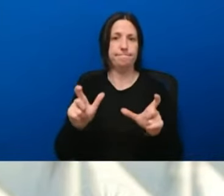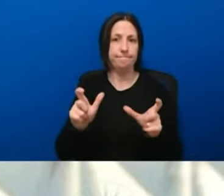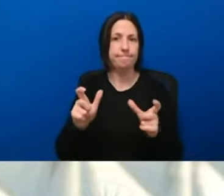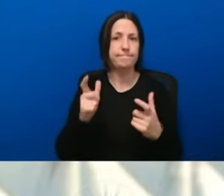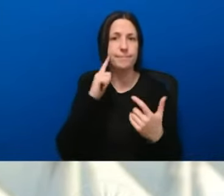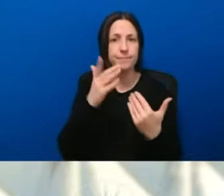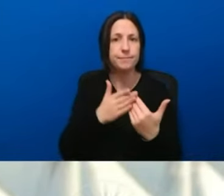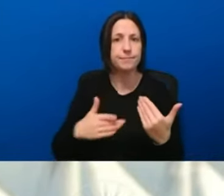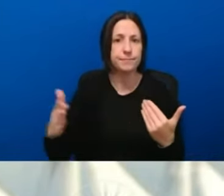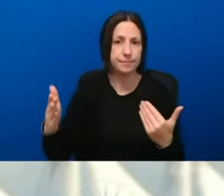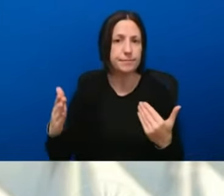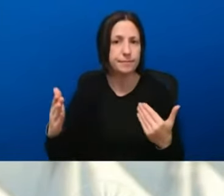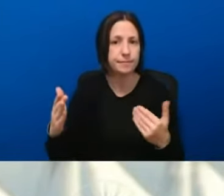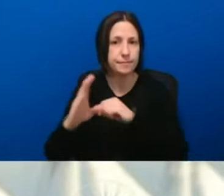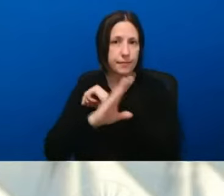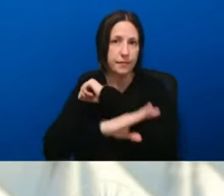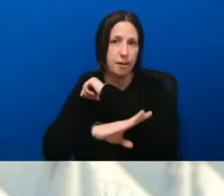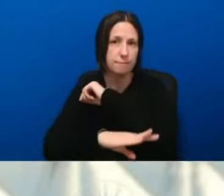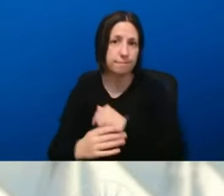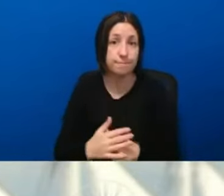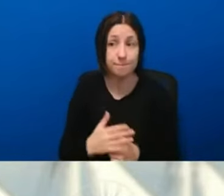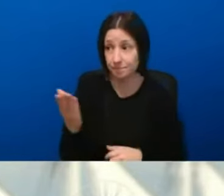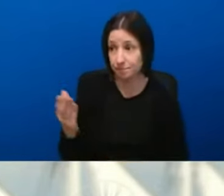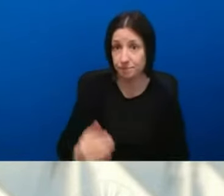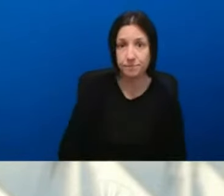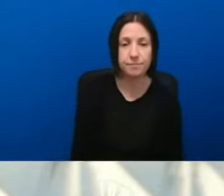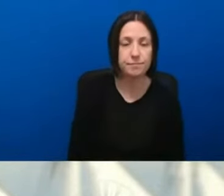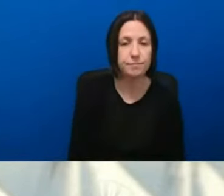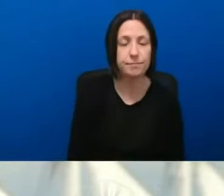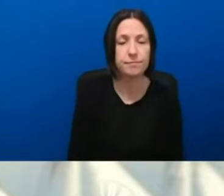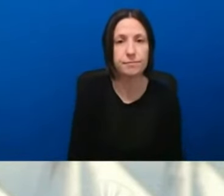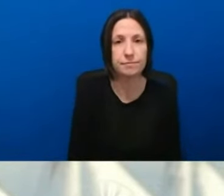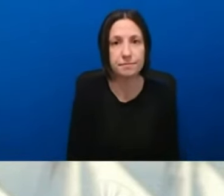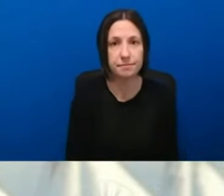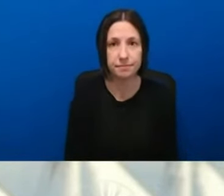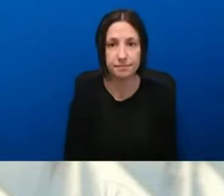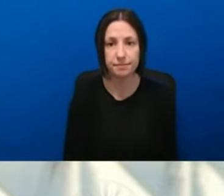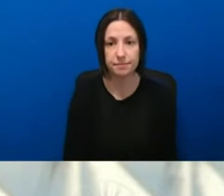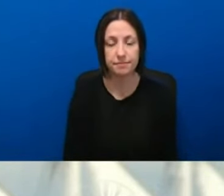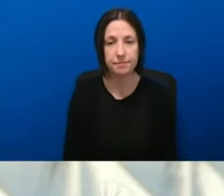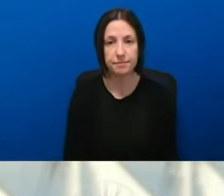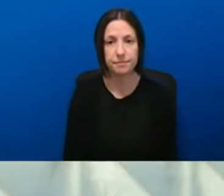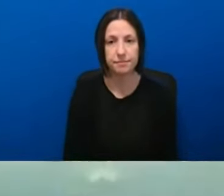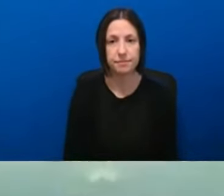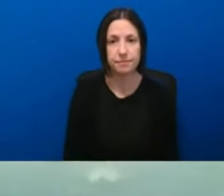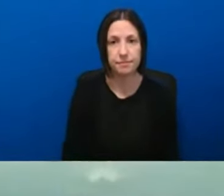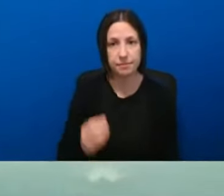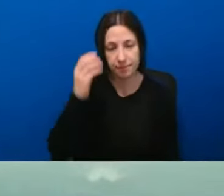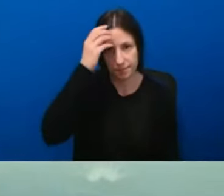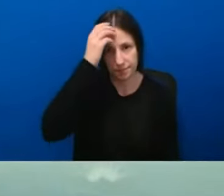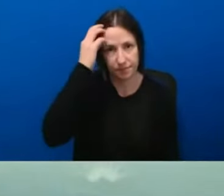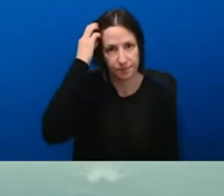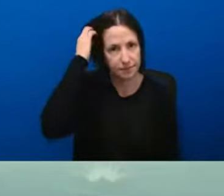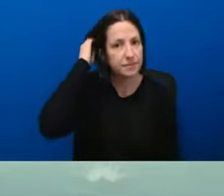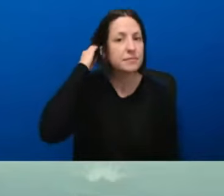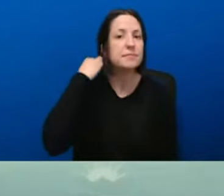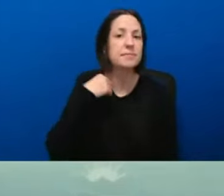prepare in the months that stand immediately in front of us. So Cliff?